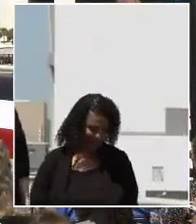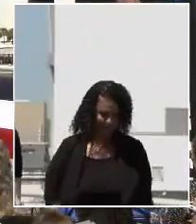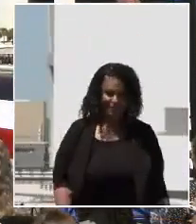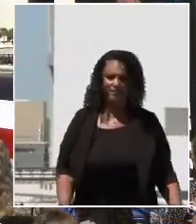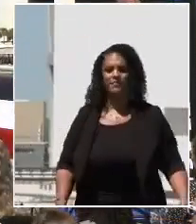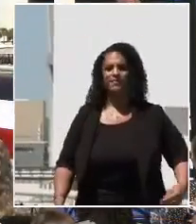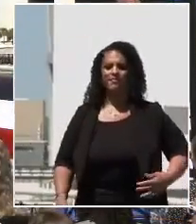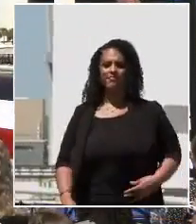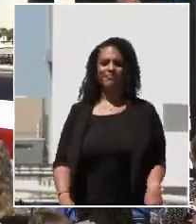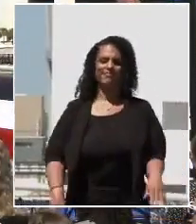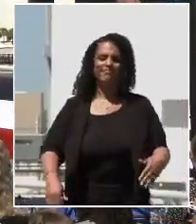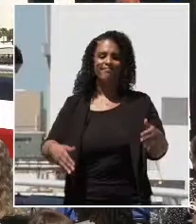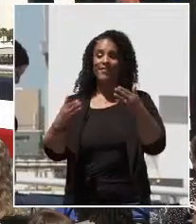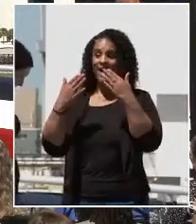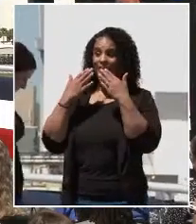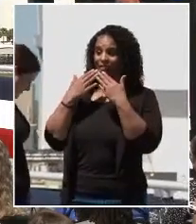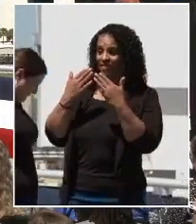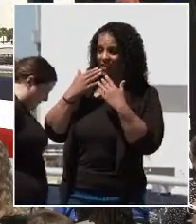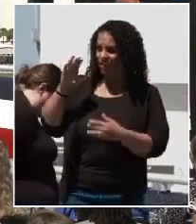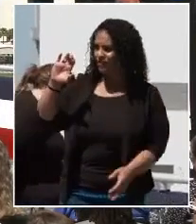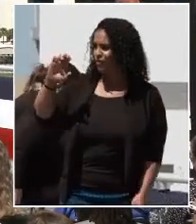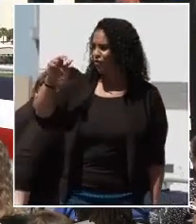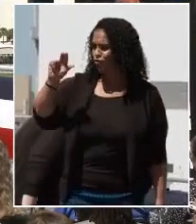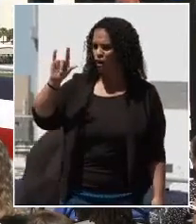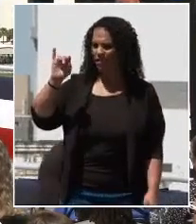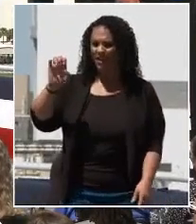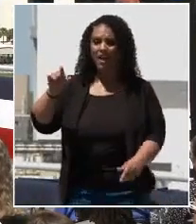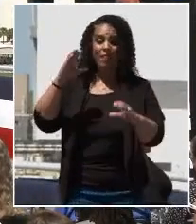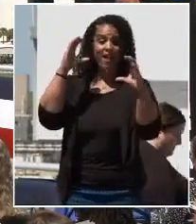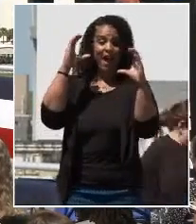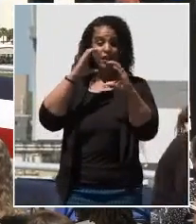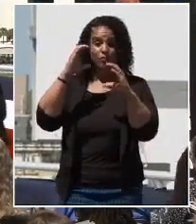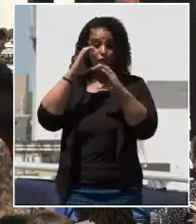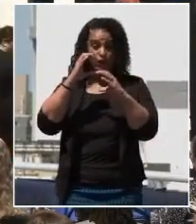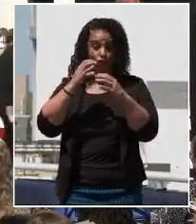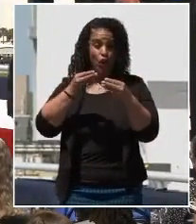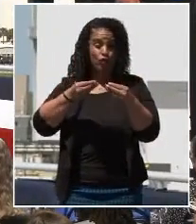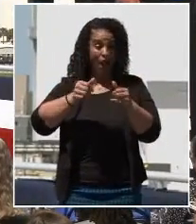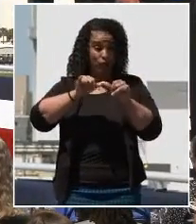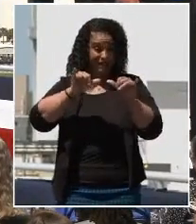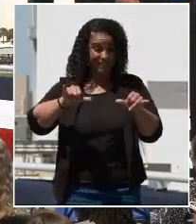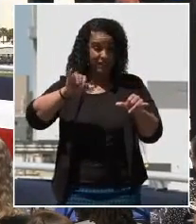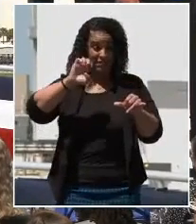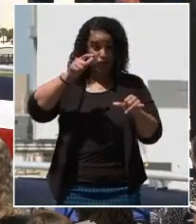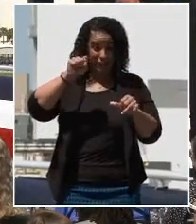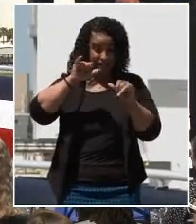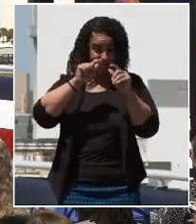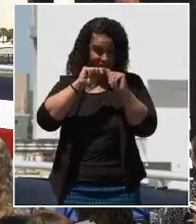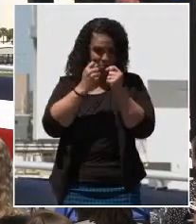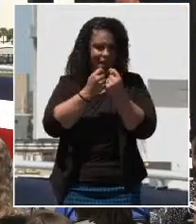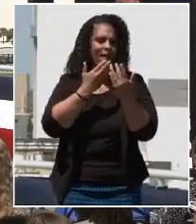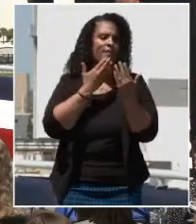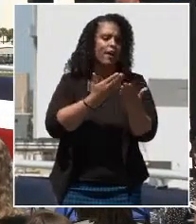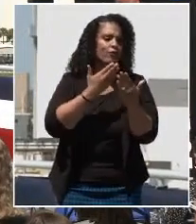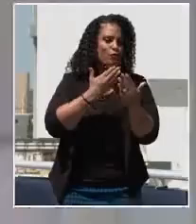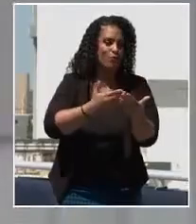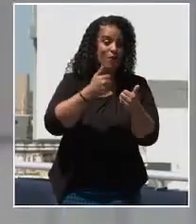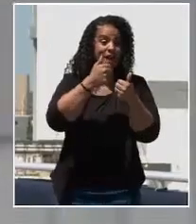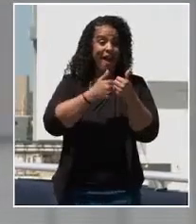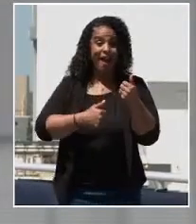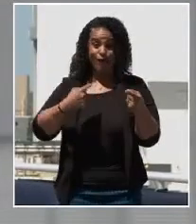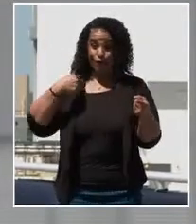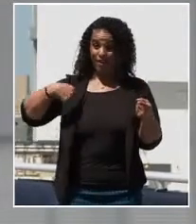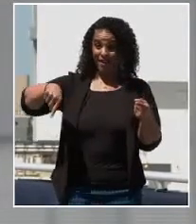you thanks Charlie the exploration ground systems team thanks you every member of the